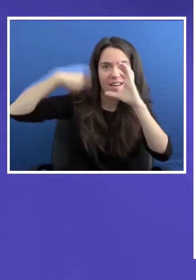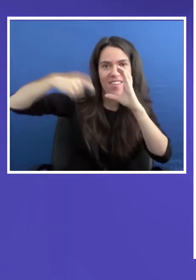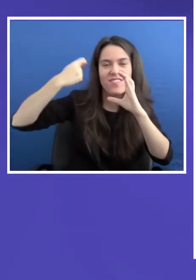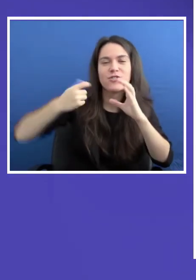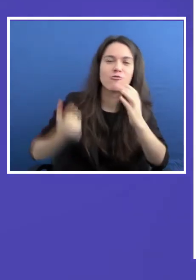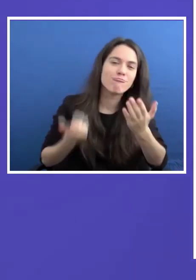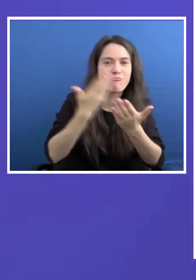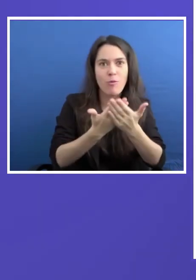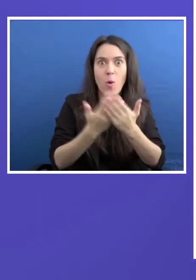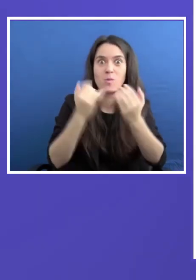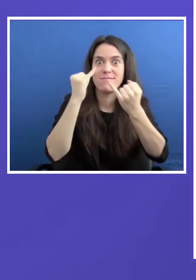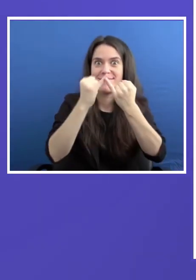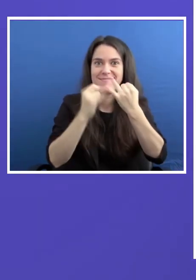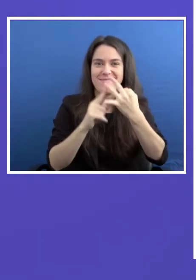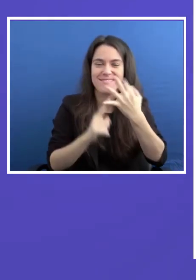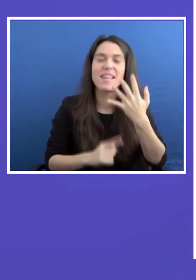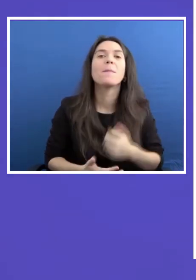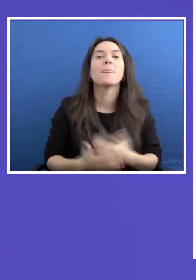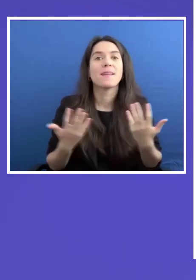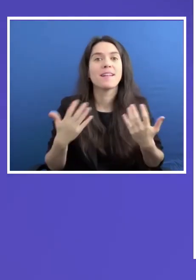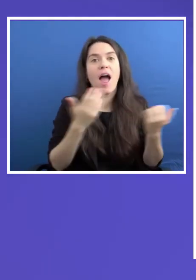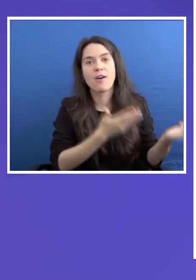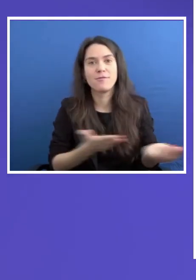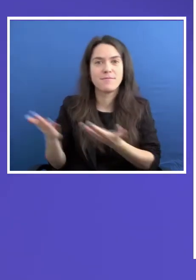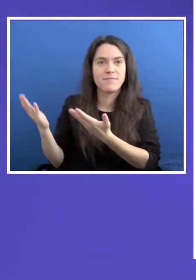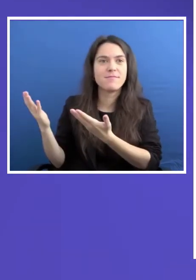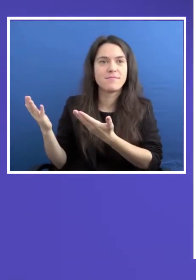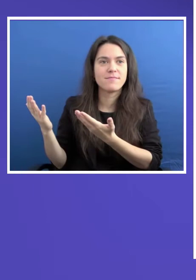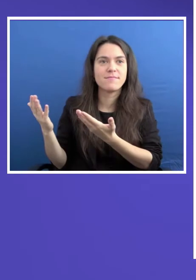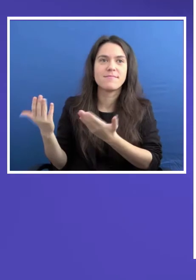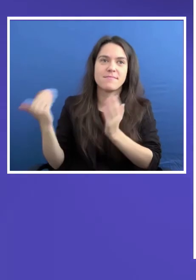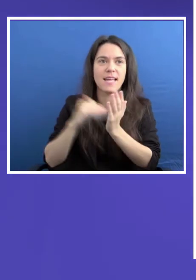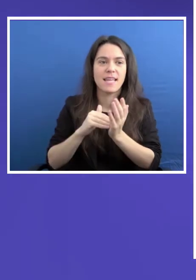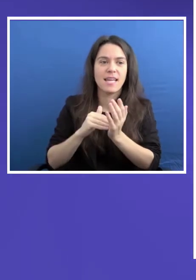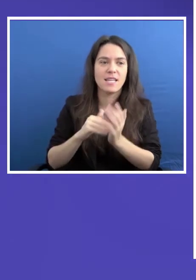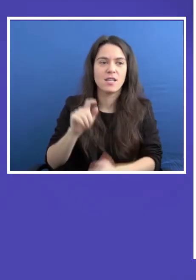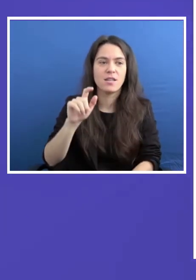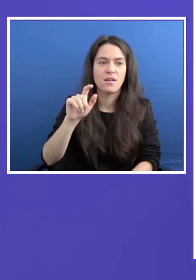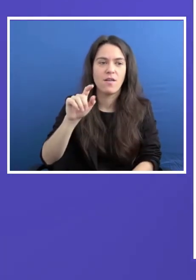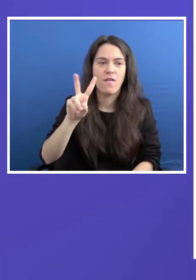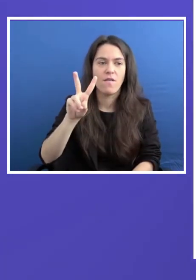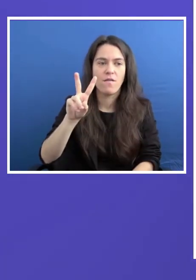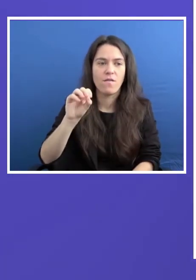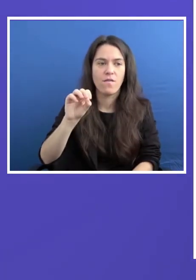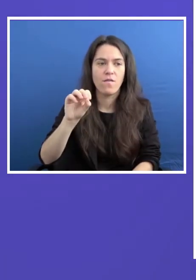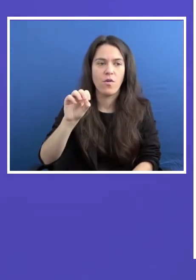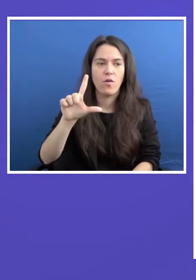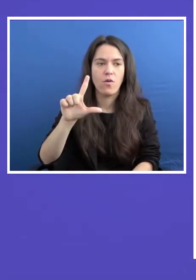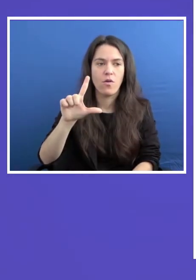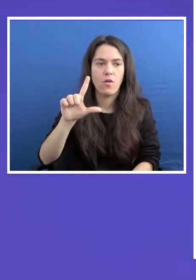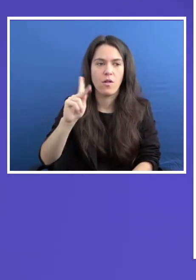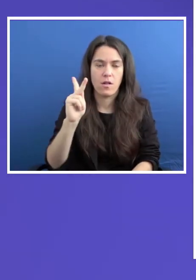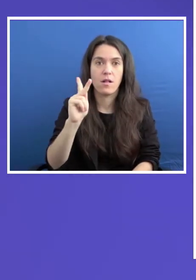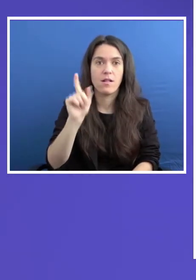with this, I give the floor to Mr. Thomas Volk, Director of the Regional Program, Political Dialogue South